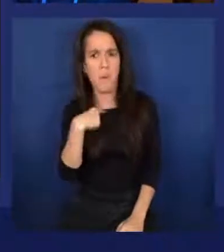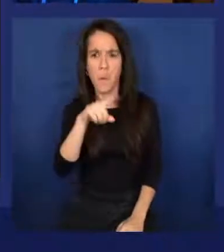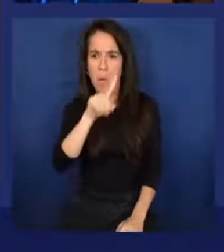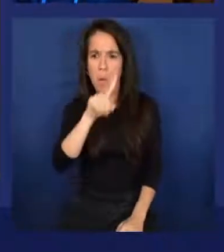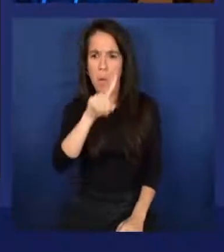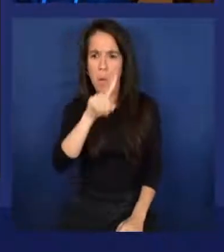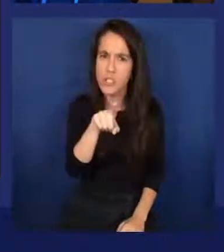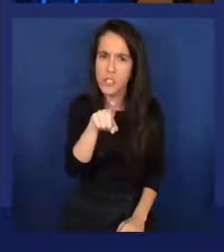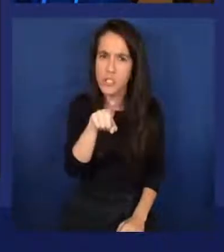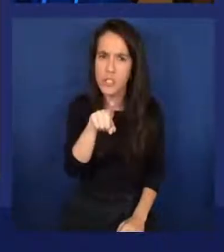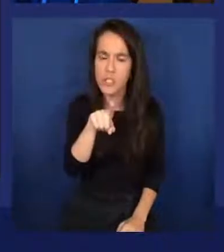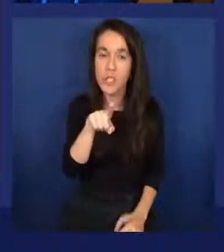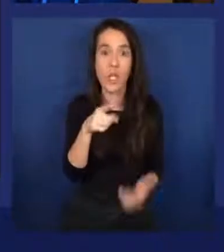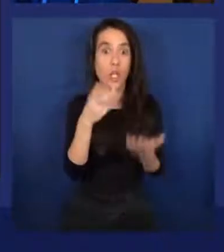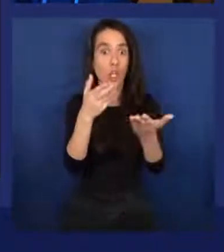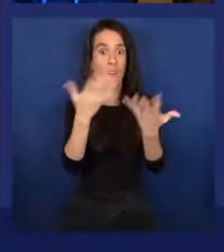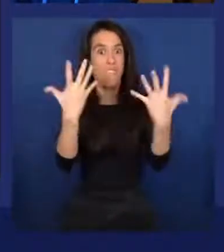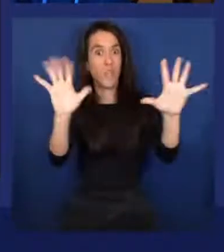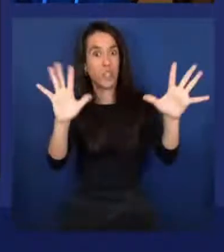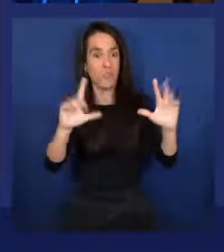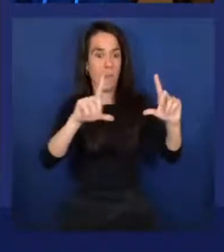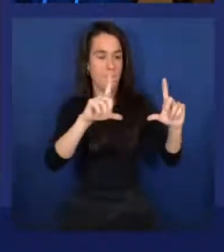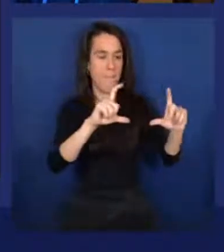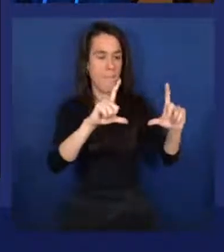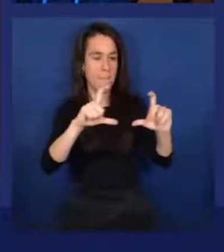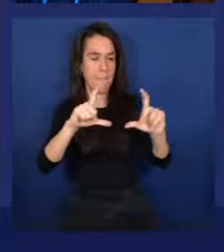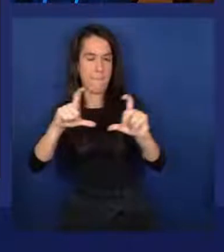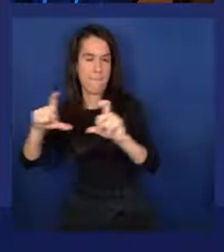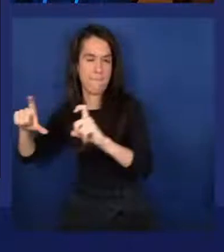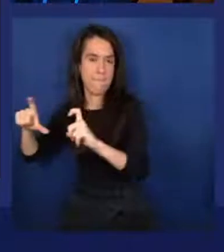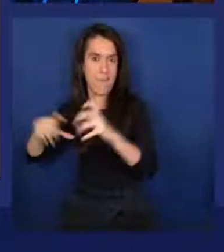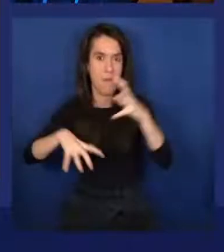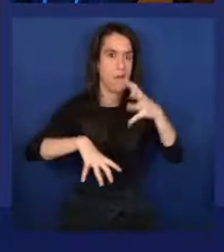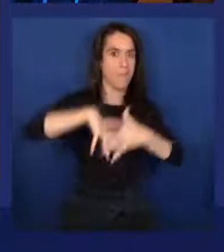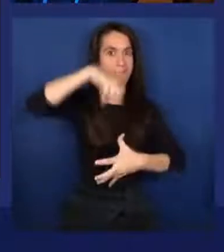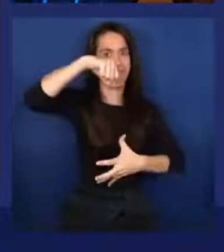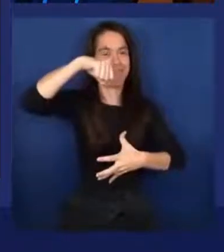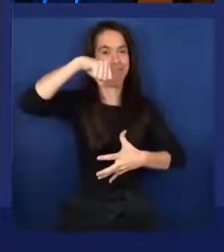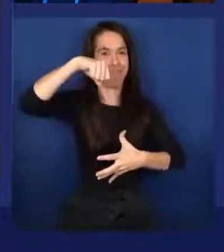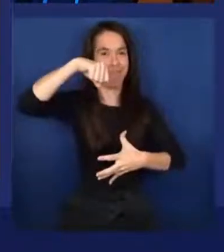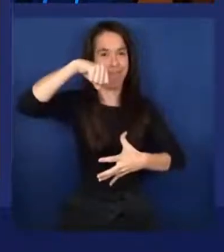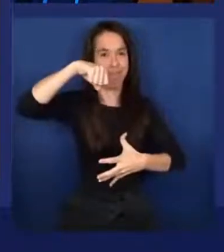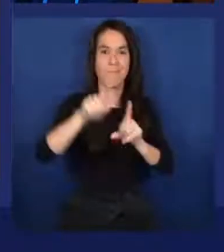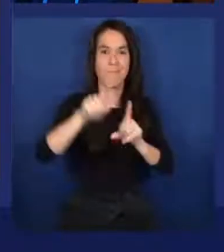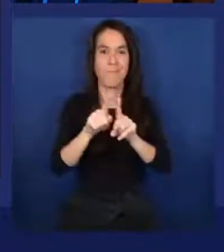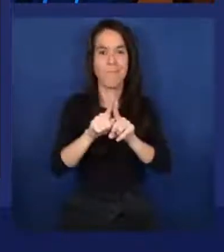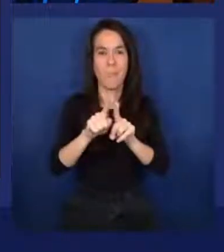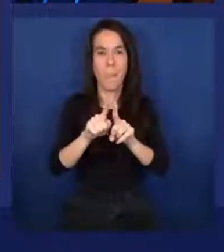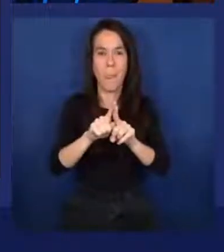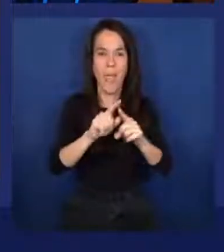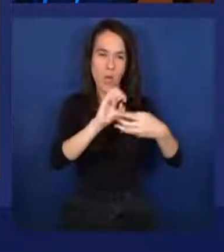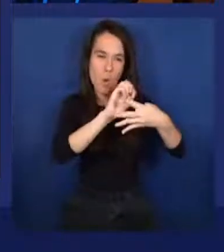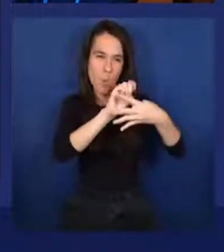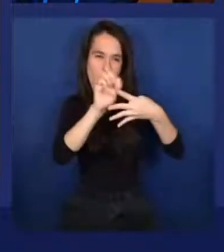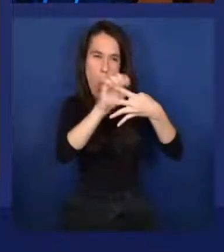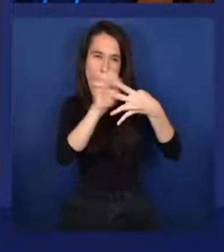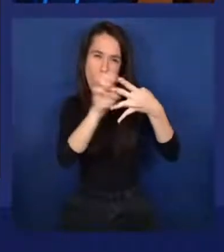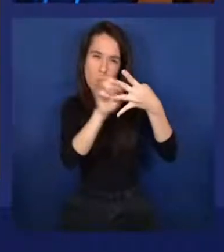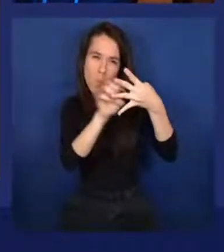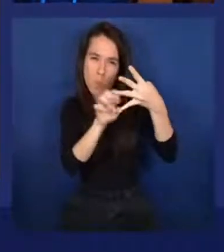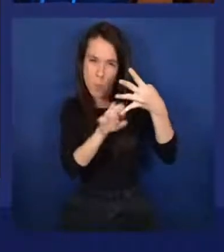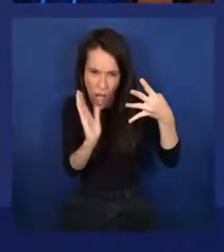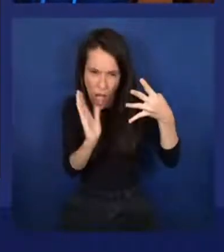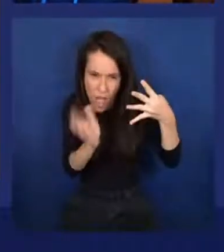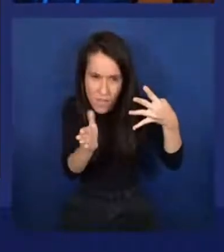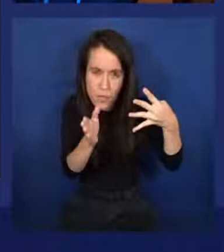once you've uploaded these images, like, I'm trying to understand, is there code you have to write to get any of this to work? No, not at